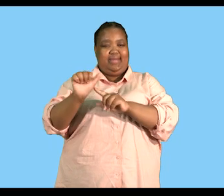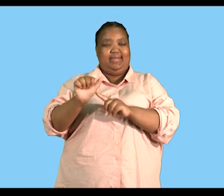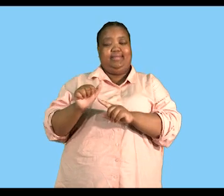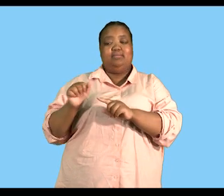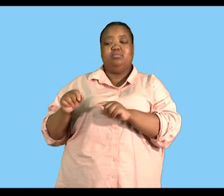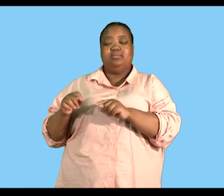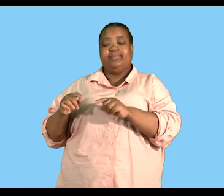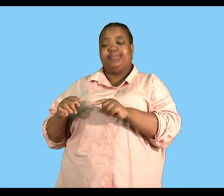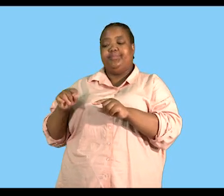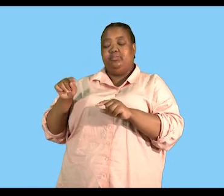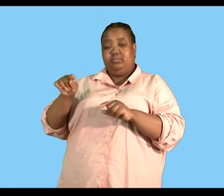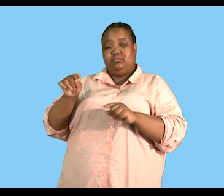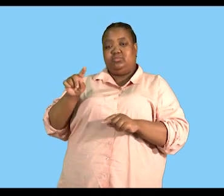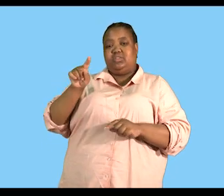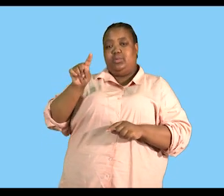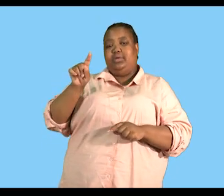120.